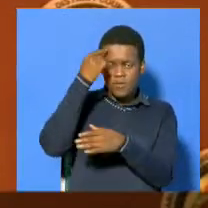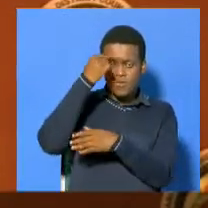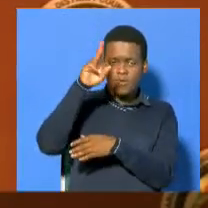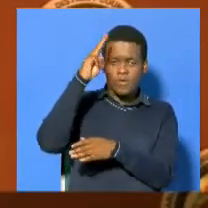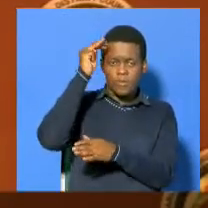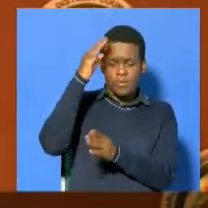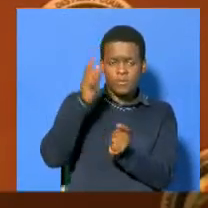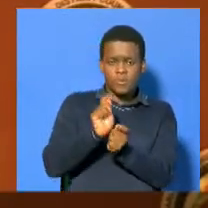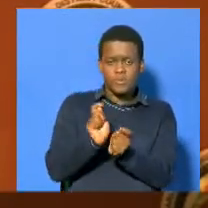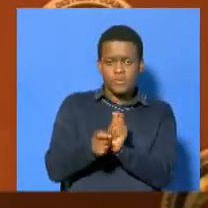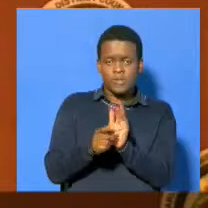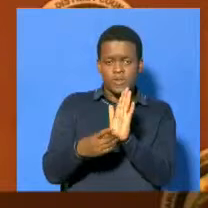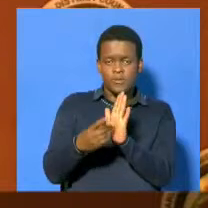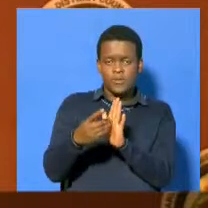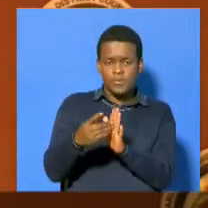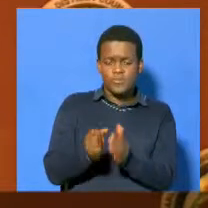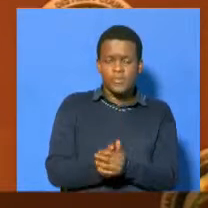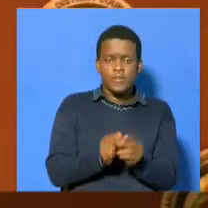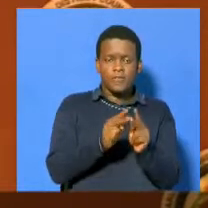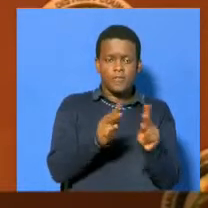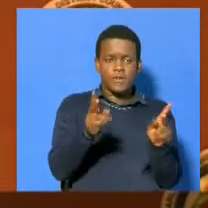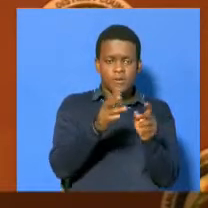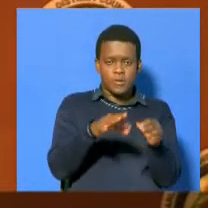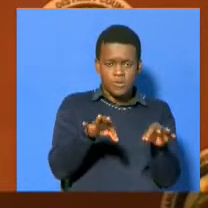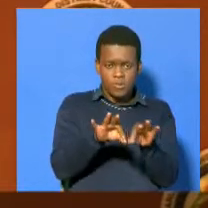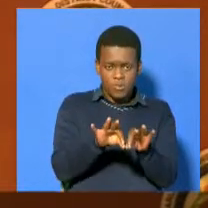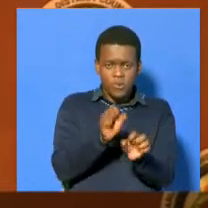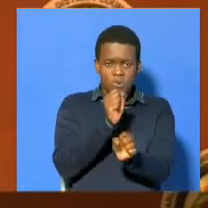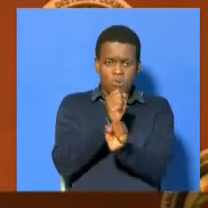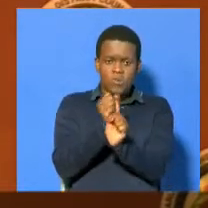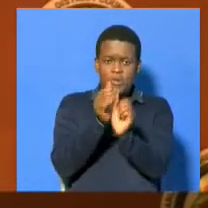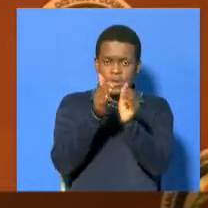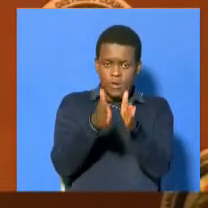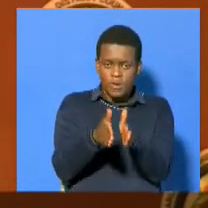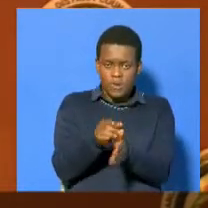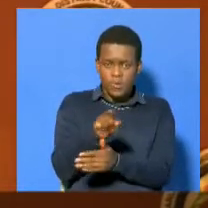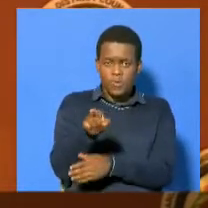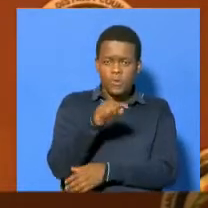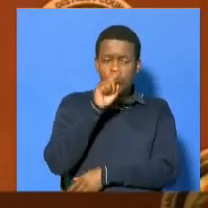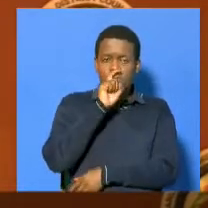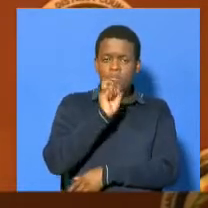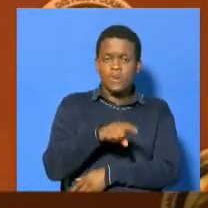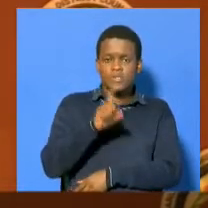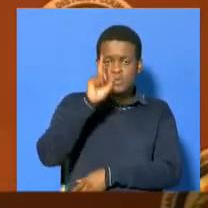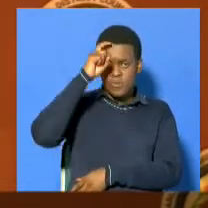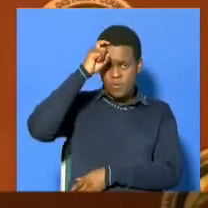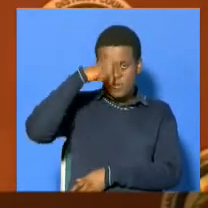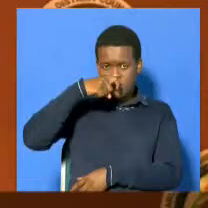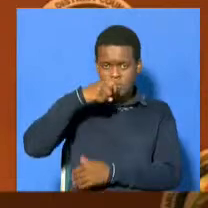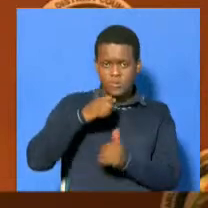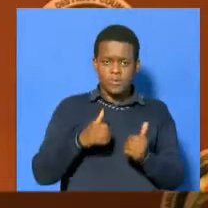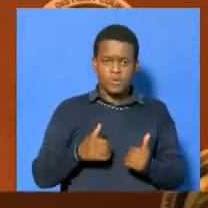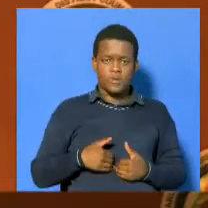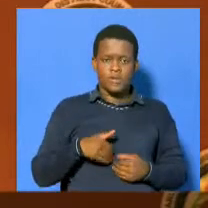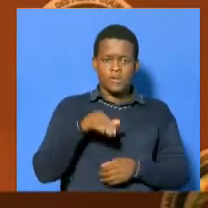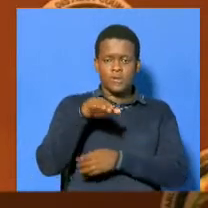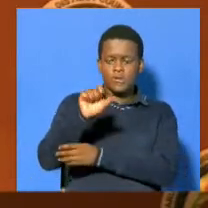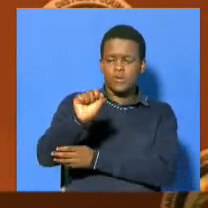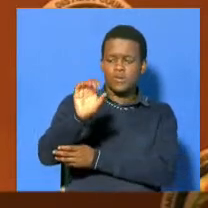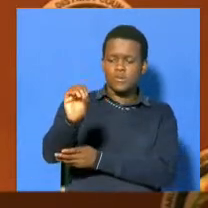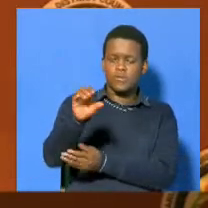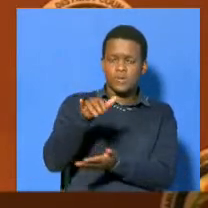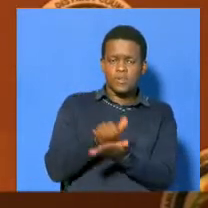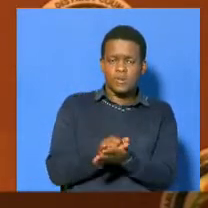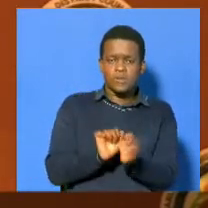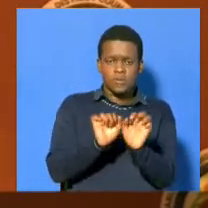it's very, very important for as an employee on the emotional intelligence, so that we can be able to